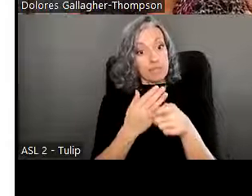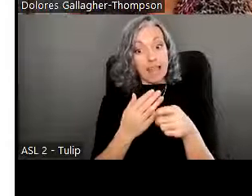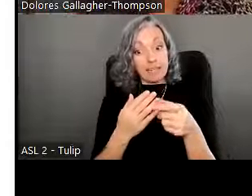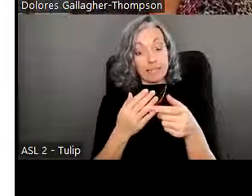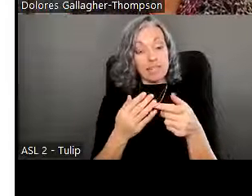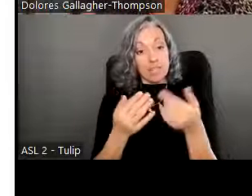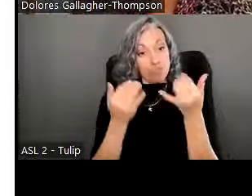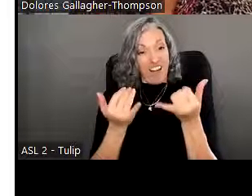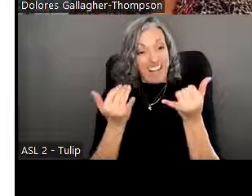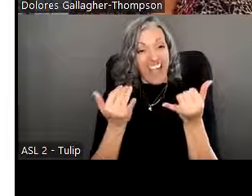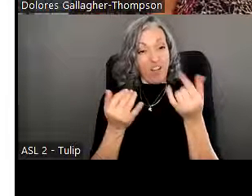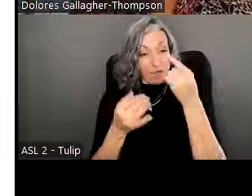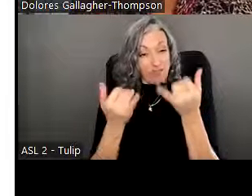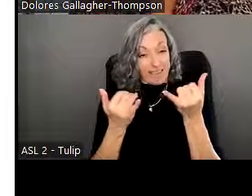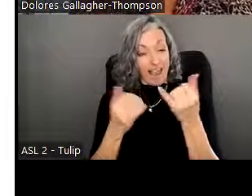They